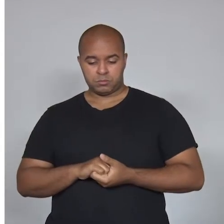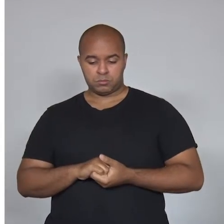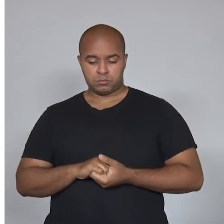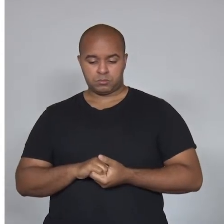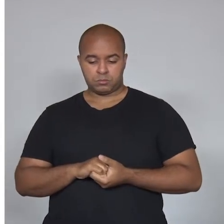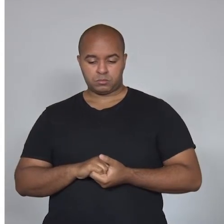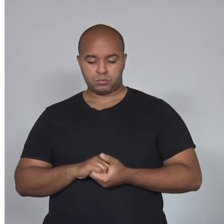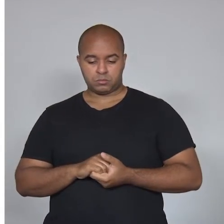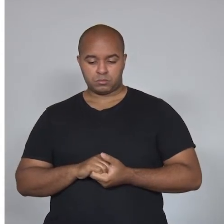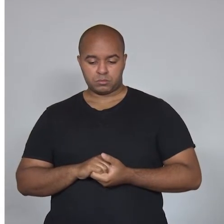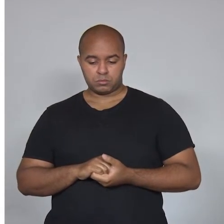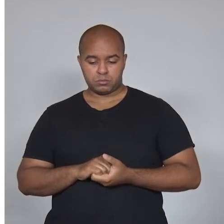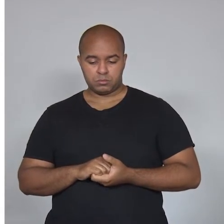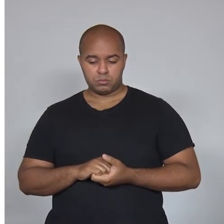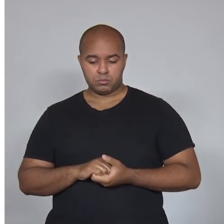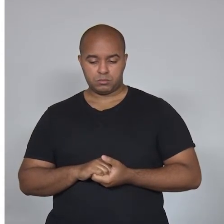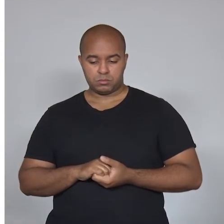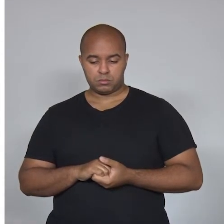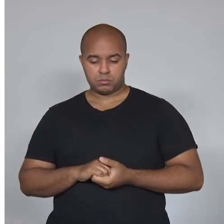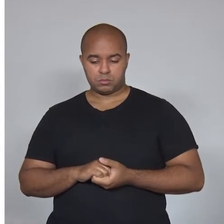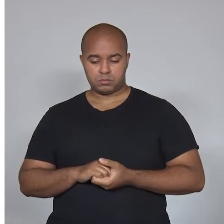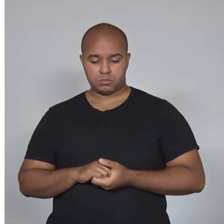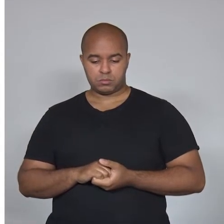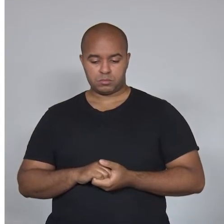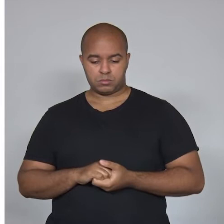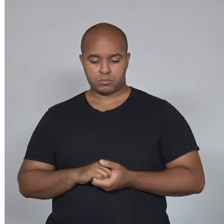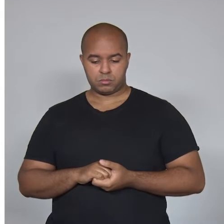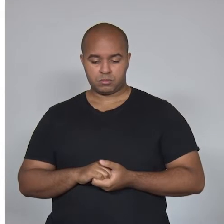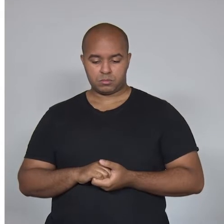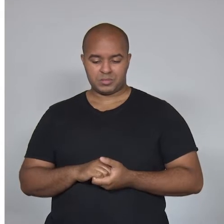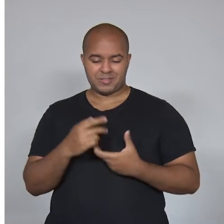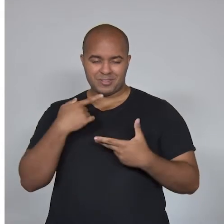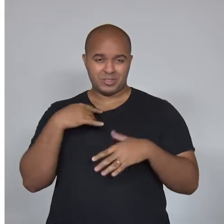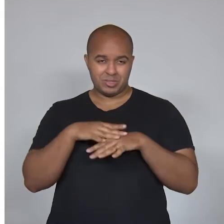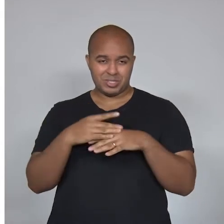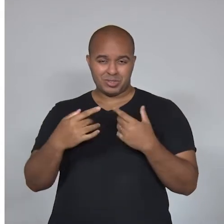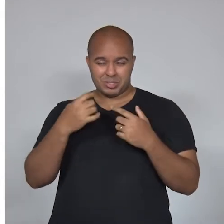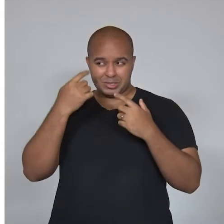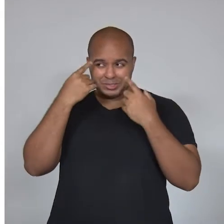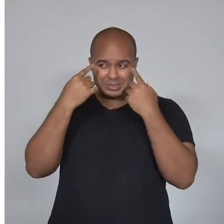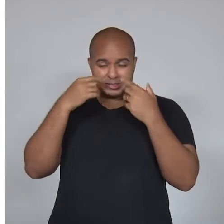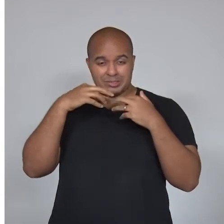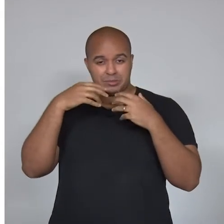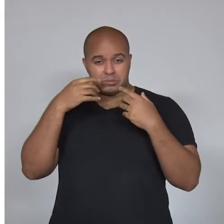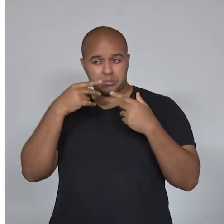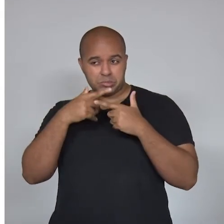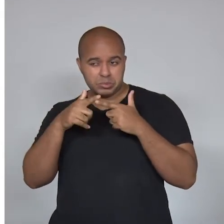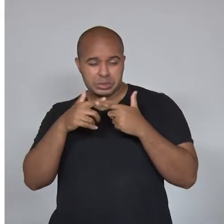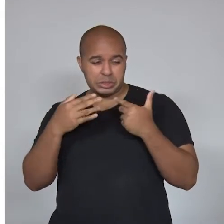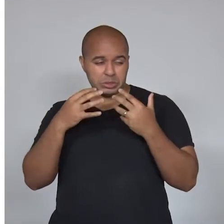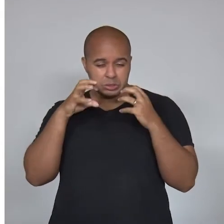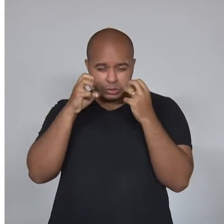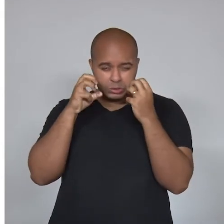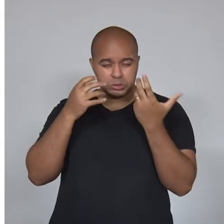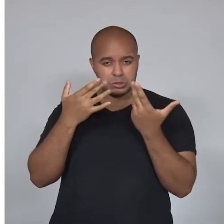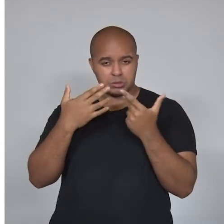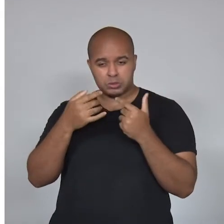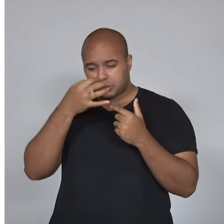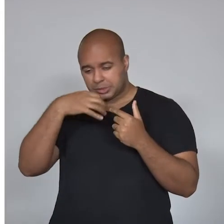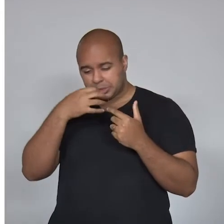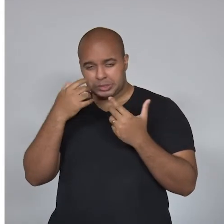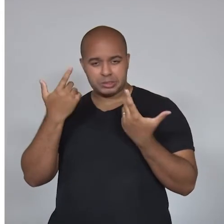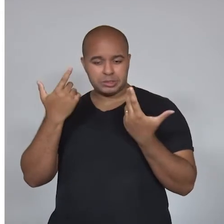ones like hemorrhaging of the eyes and or ears. Lungs might even fill with fluid, which